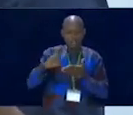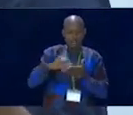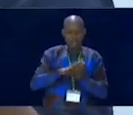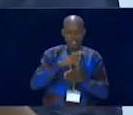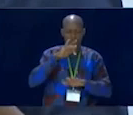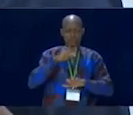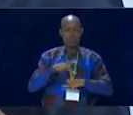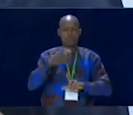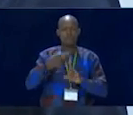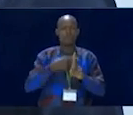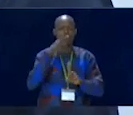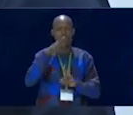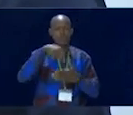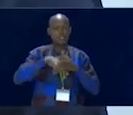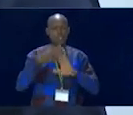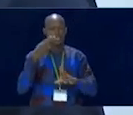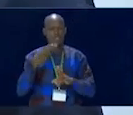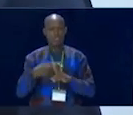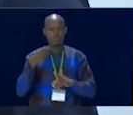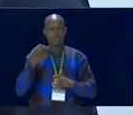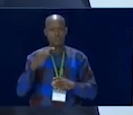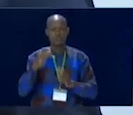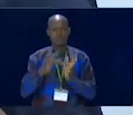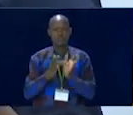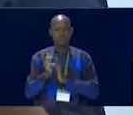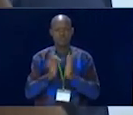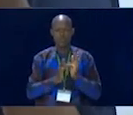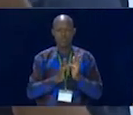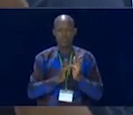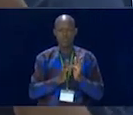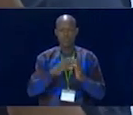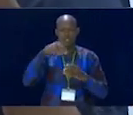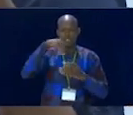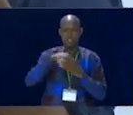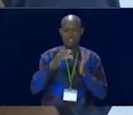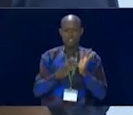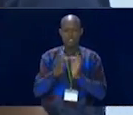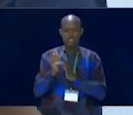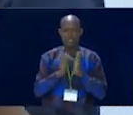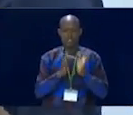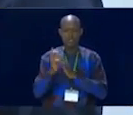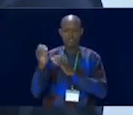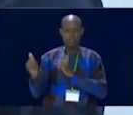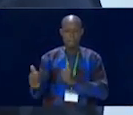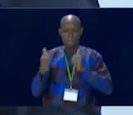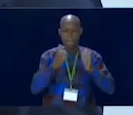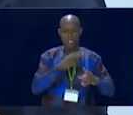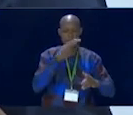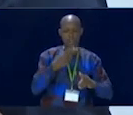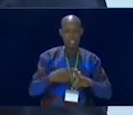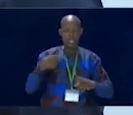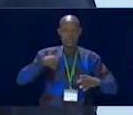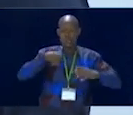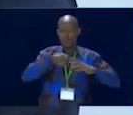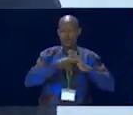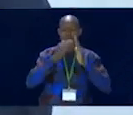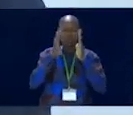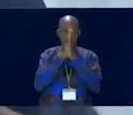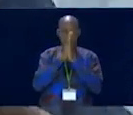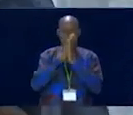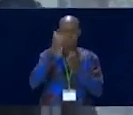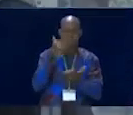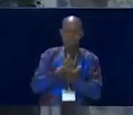you in the mighty name of Jesus. In Jesus' mighty name, we